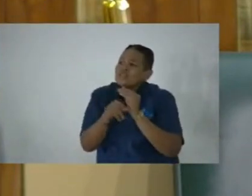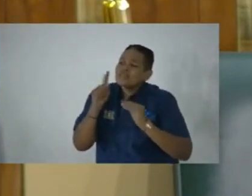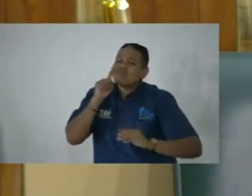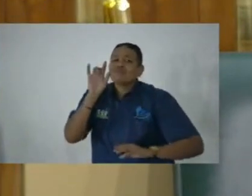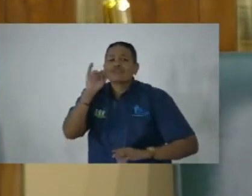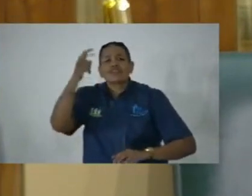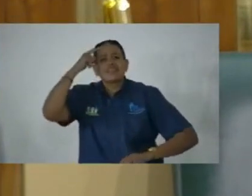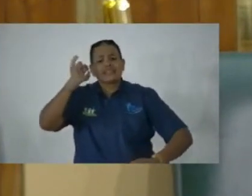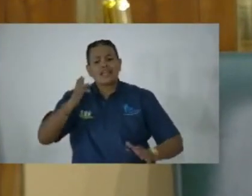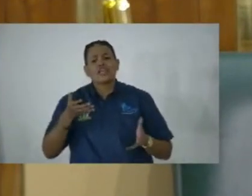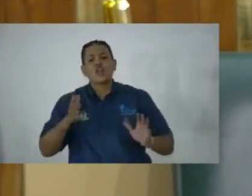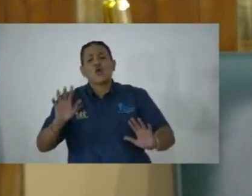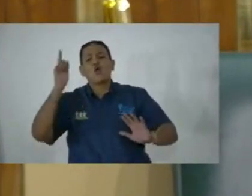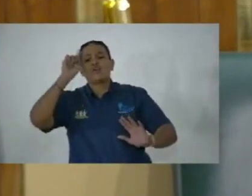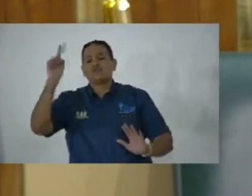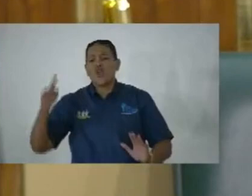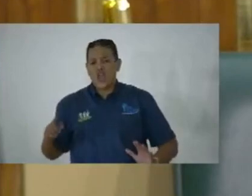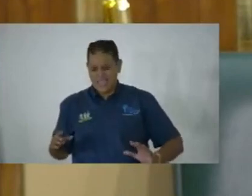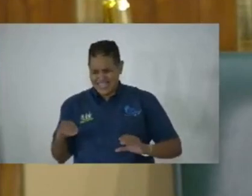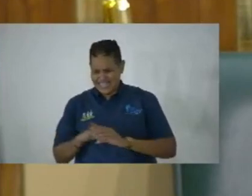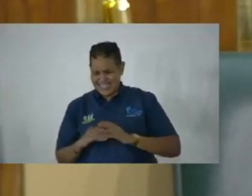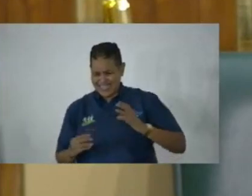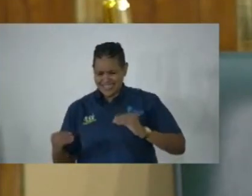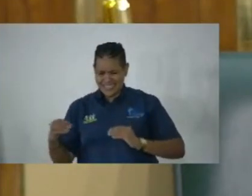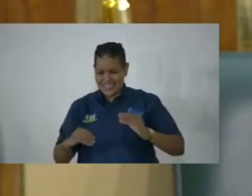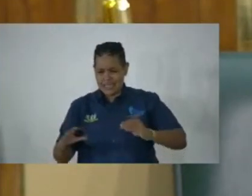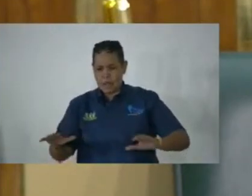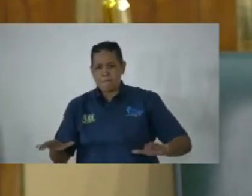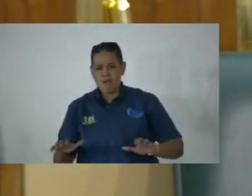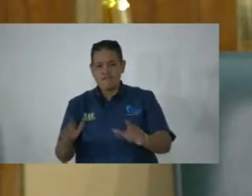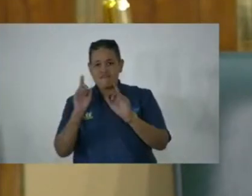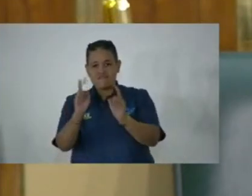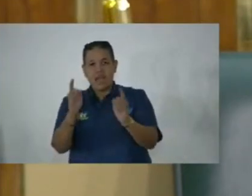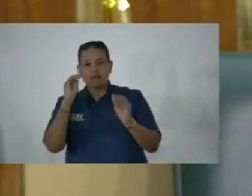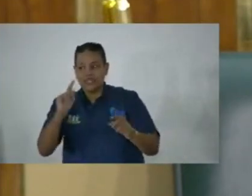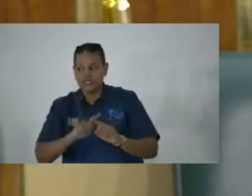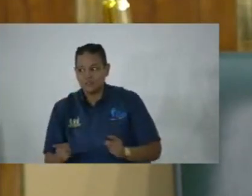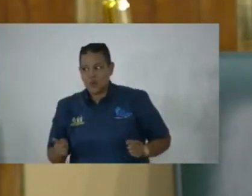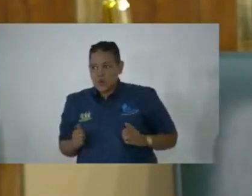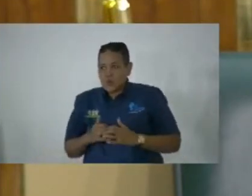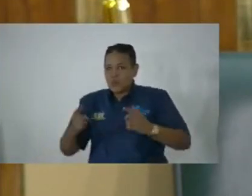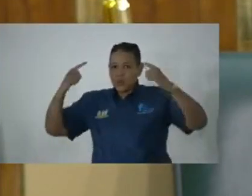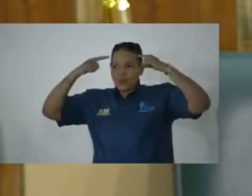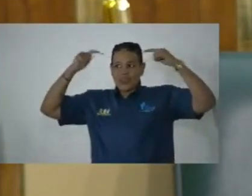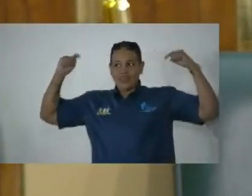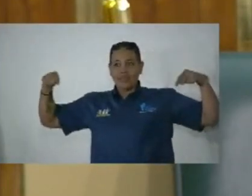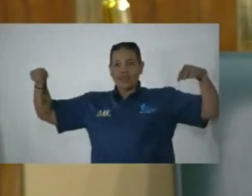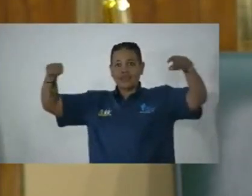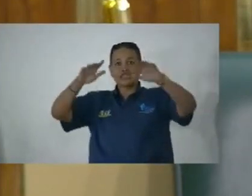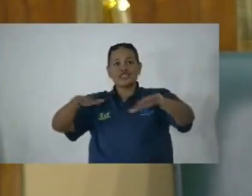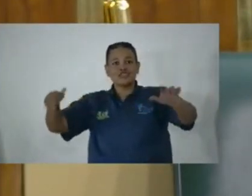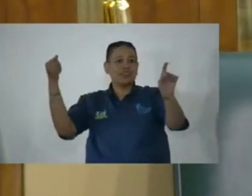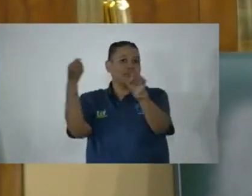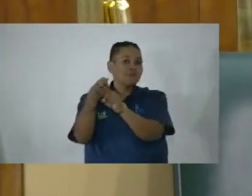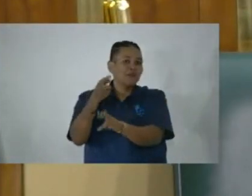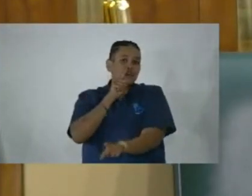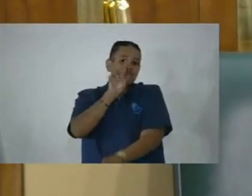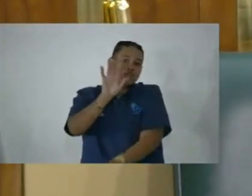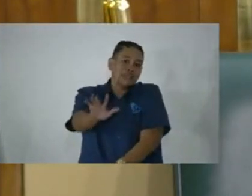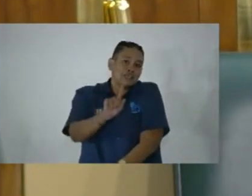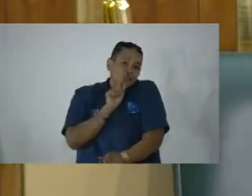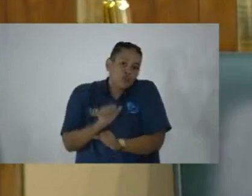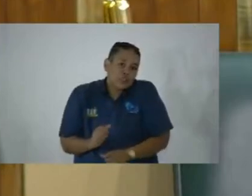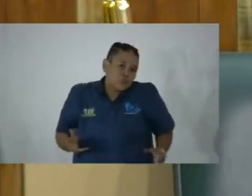think that it allows for the sneaking in of the performance-based pay without the discussion of the performance-based pay. And to